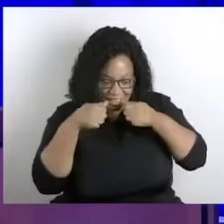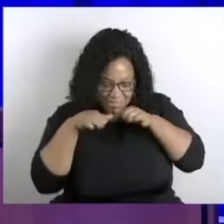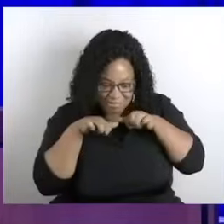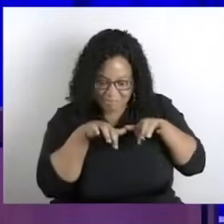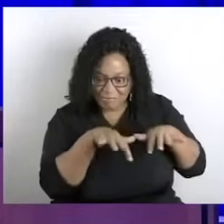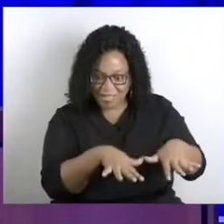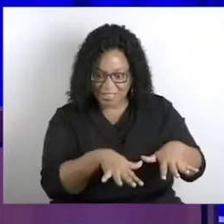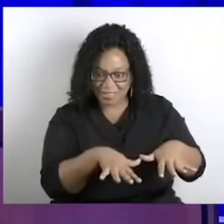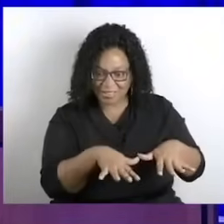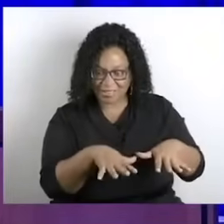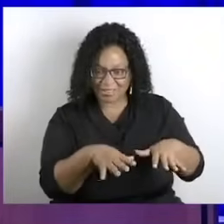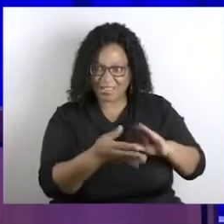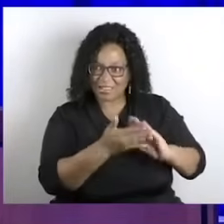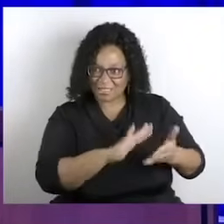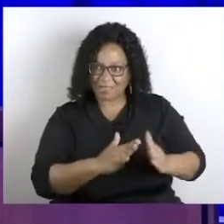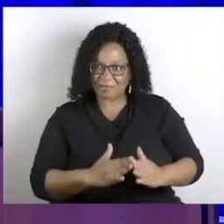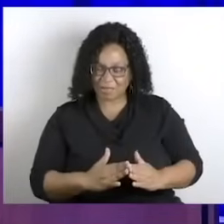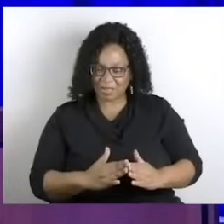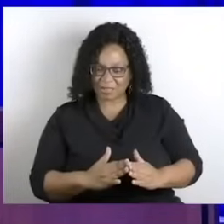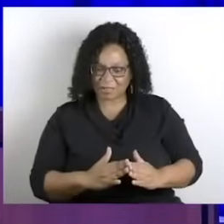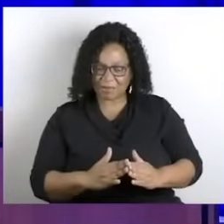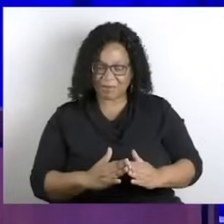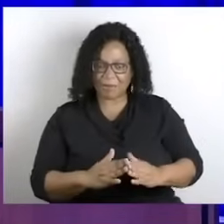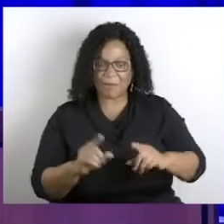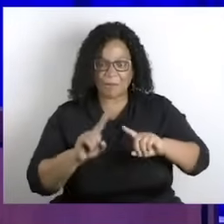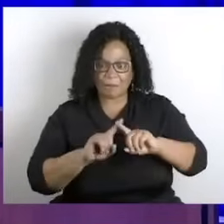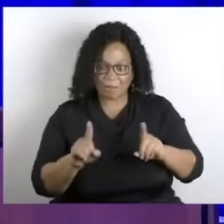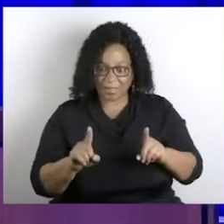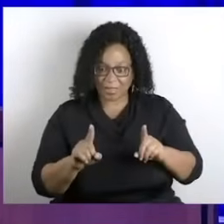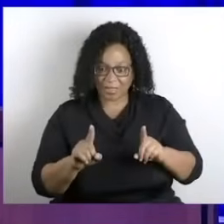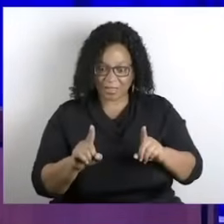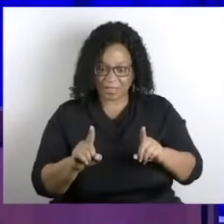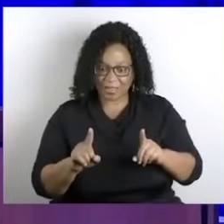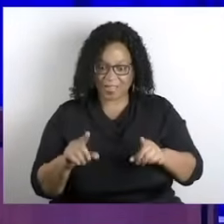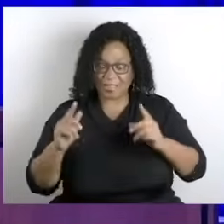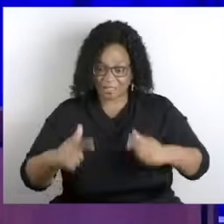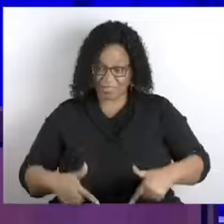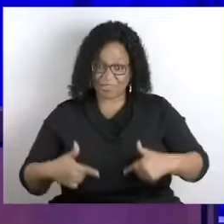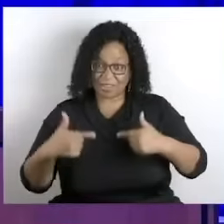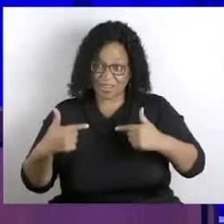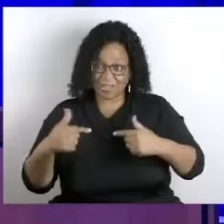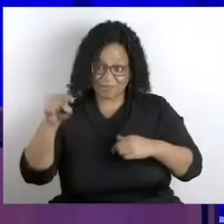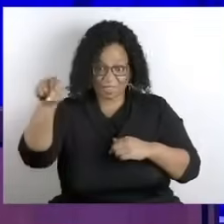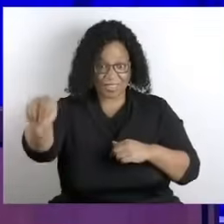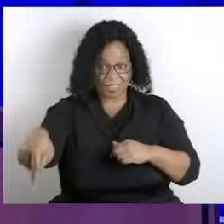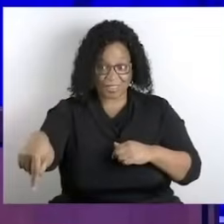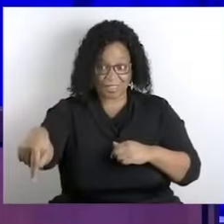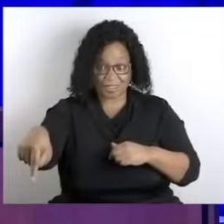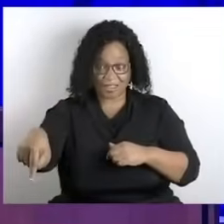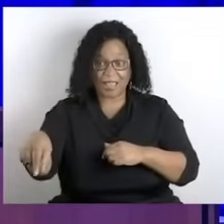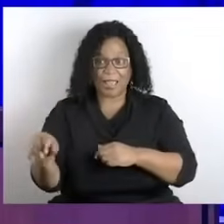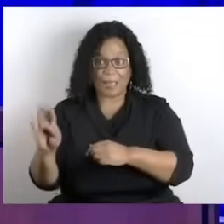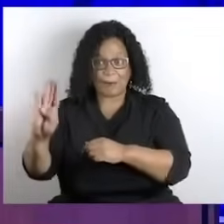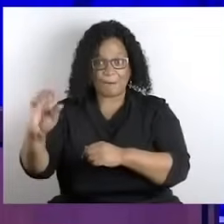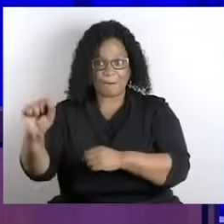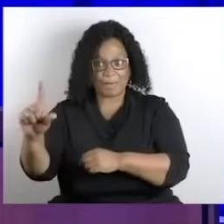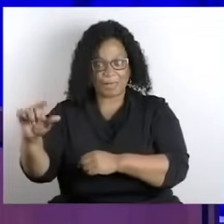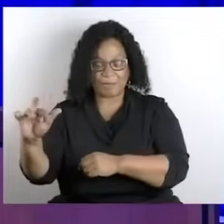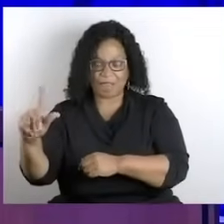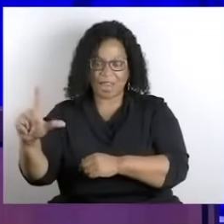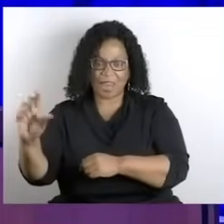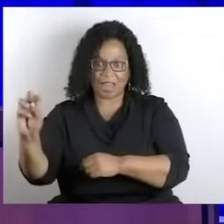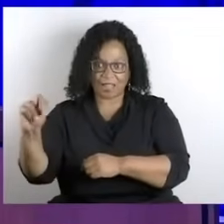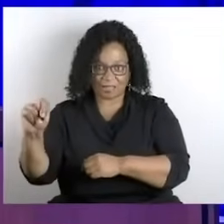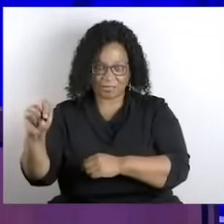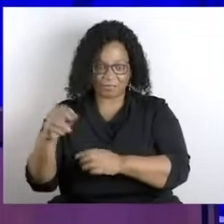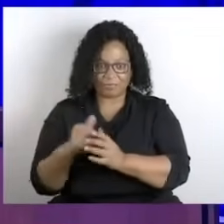there. These are the children of Israel dealing with an extended exile of 70 years, and they're not